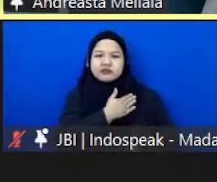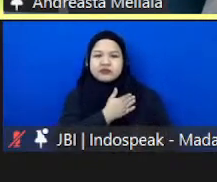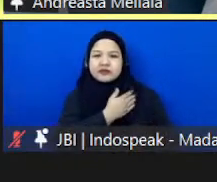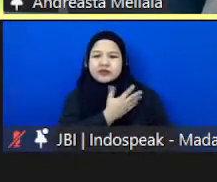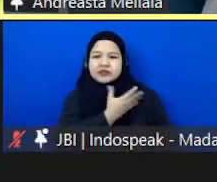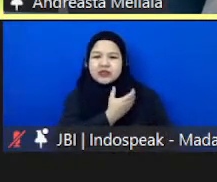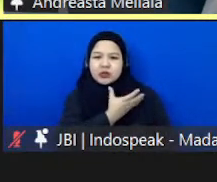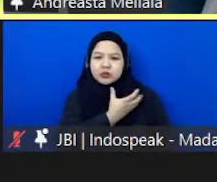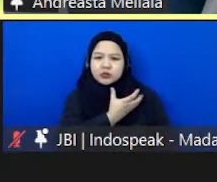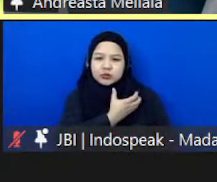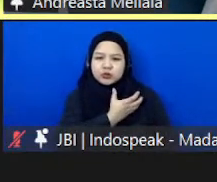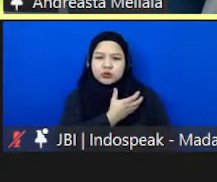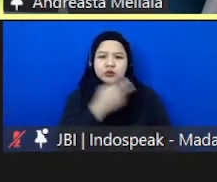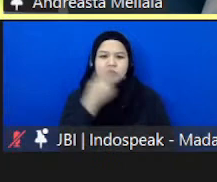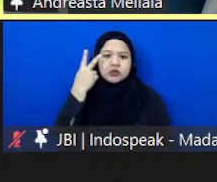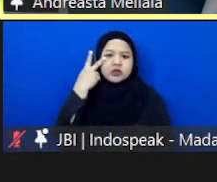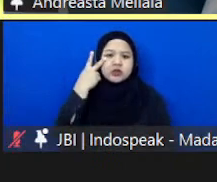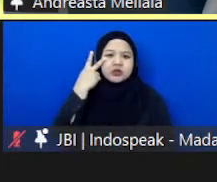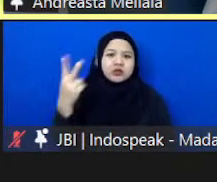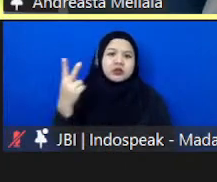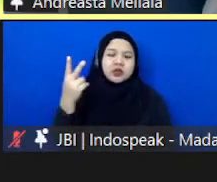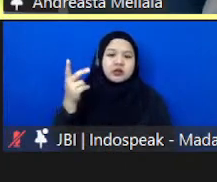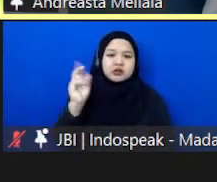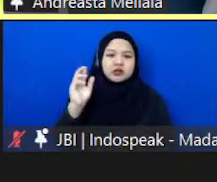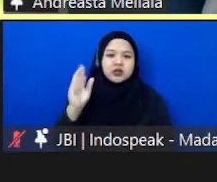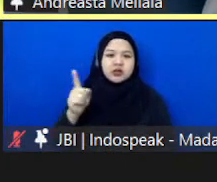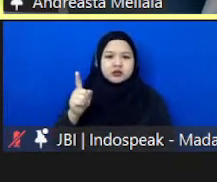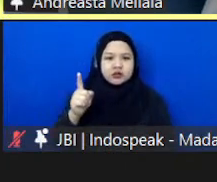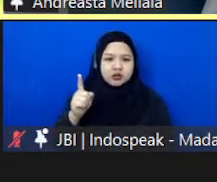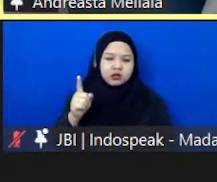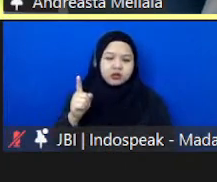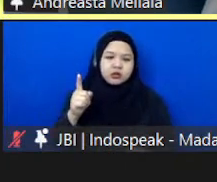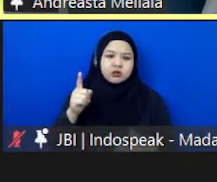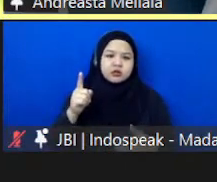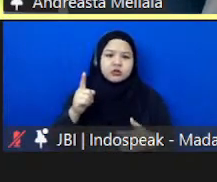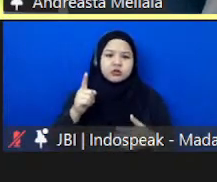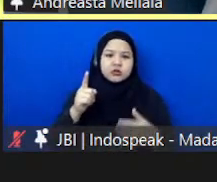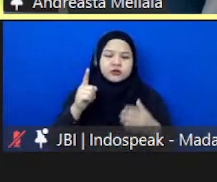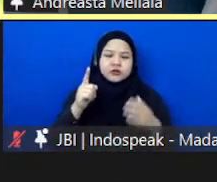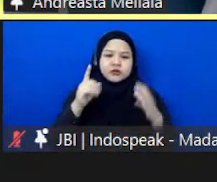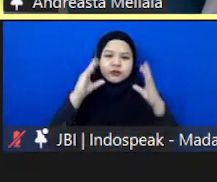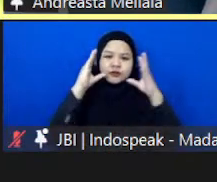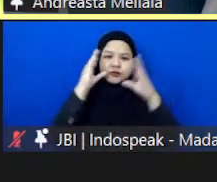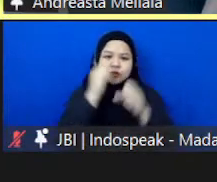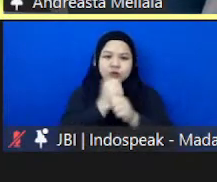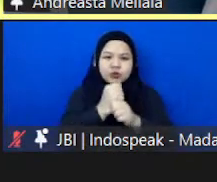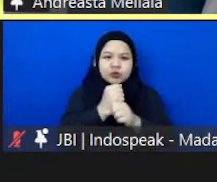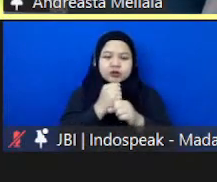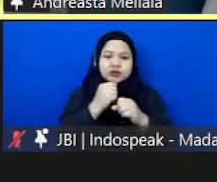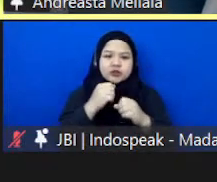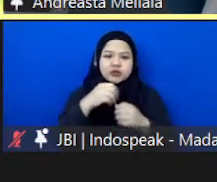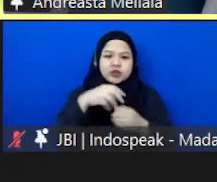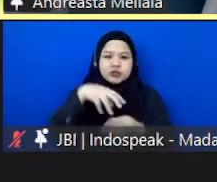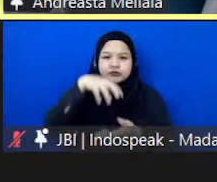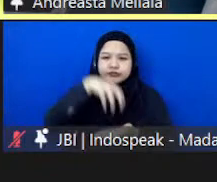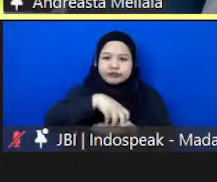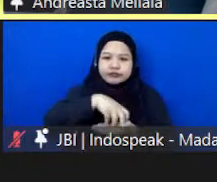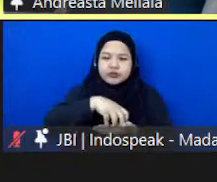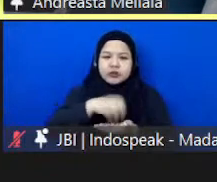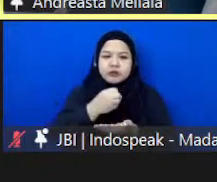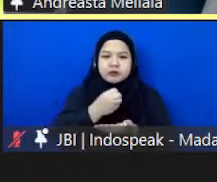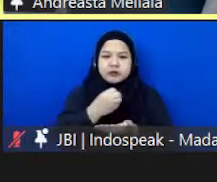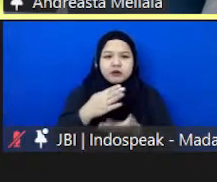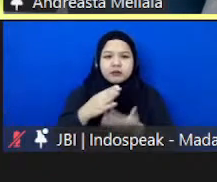can see the direction, or they pointed out to a certain hospital in